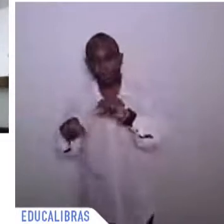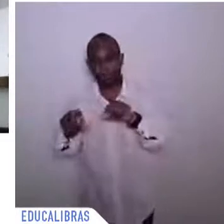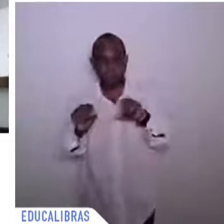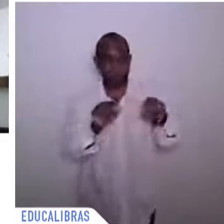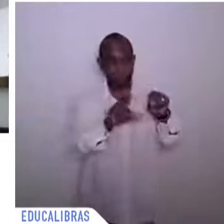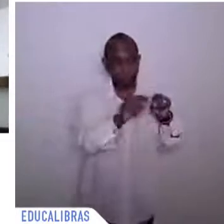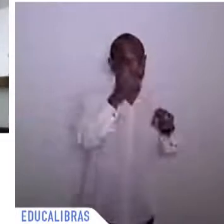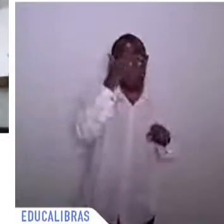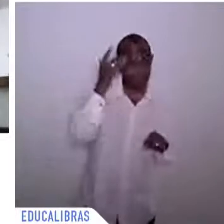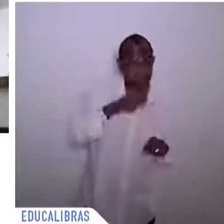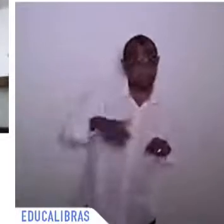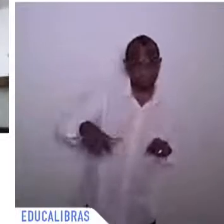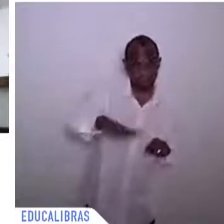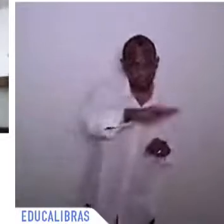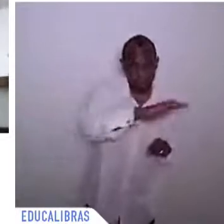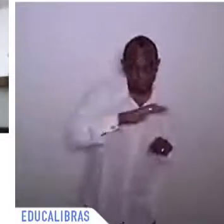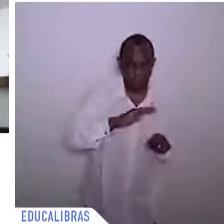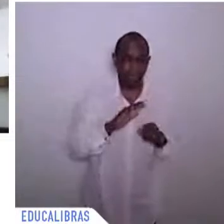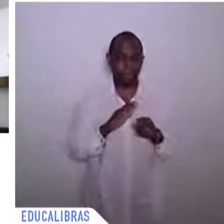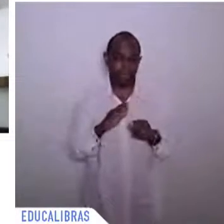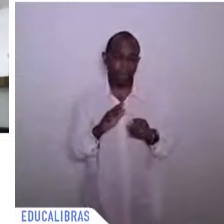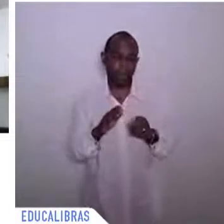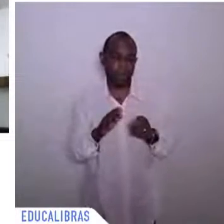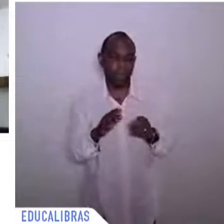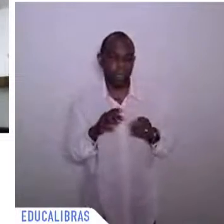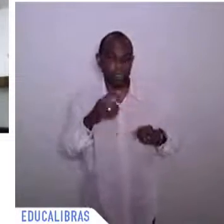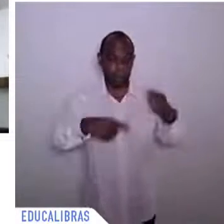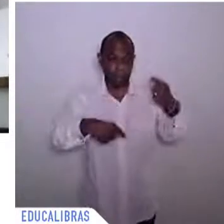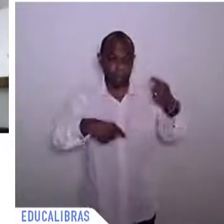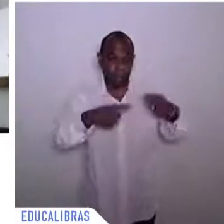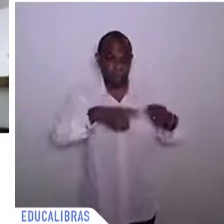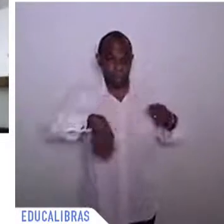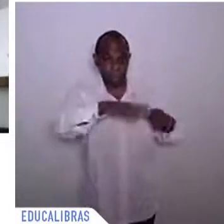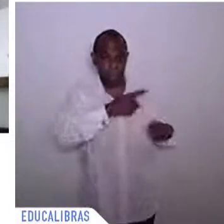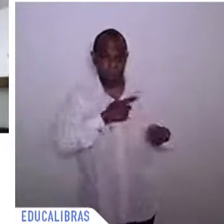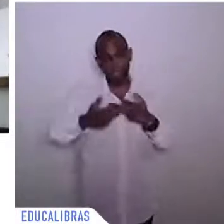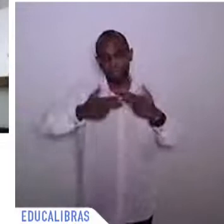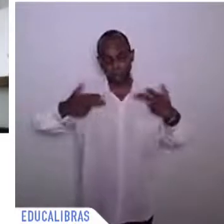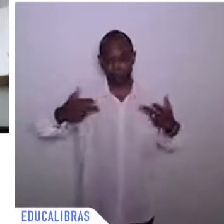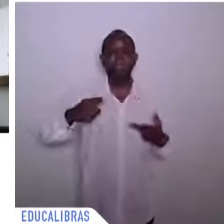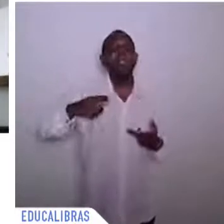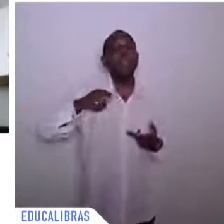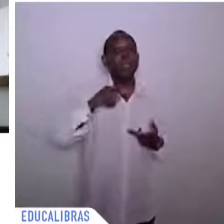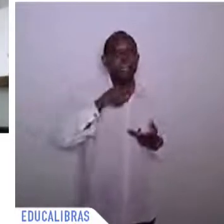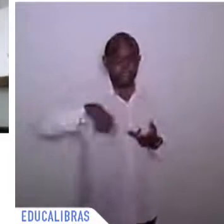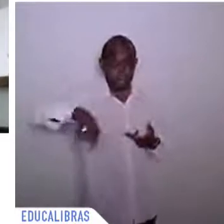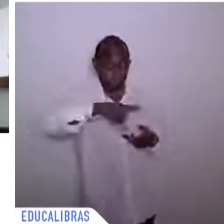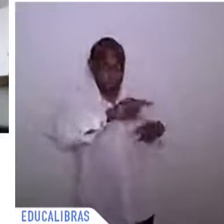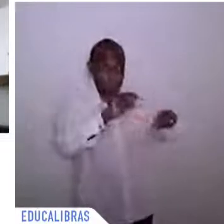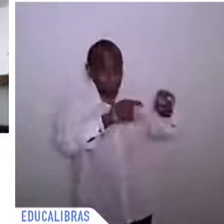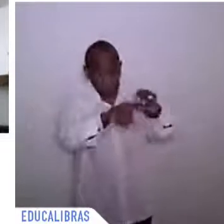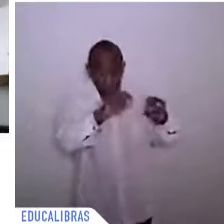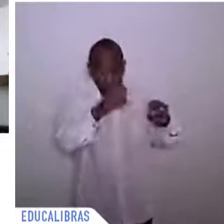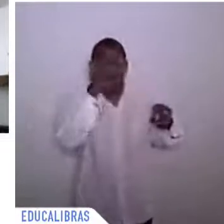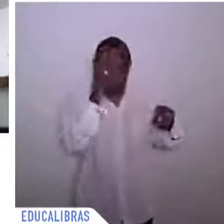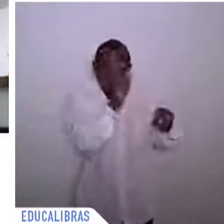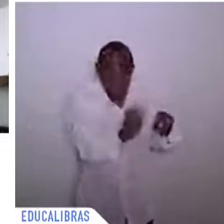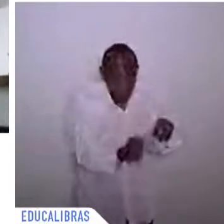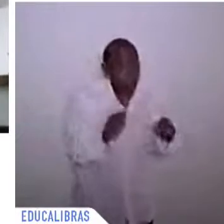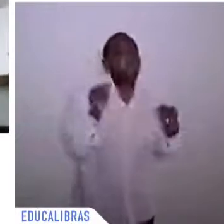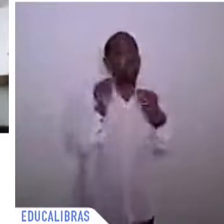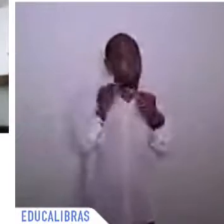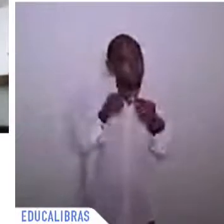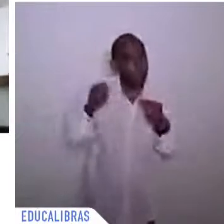And it considers several other challenges facing Brazil's democracy today, and Conférence pour le